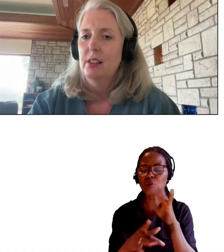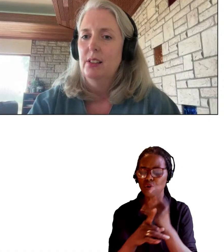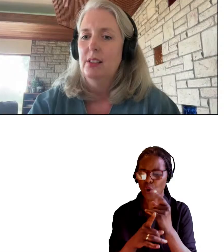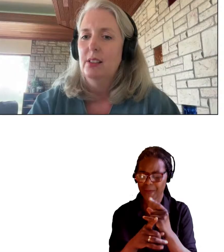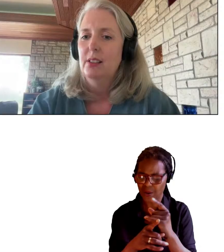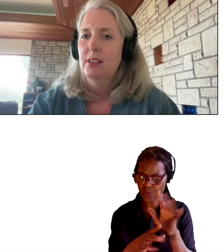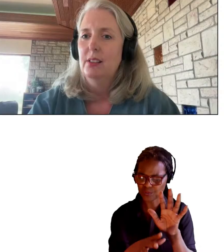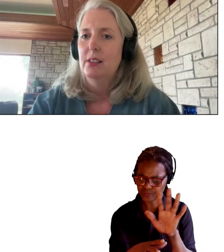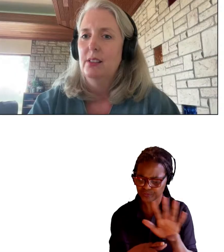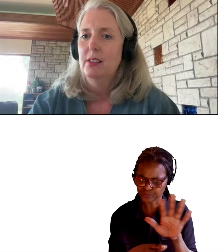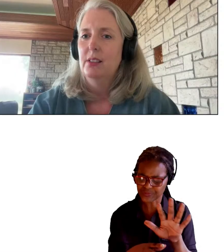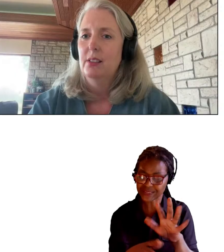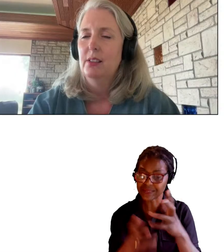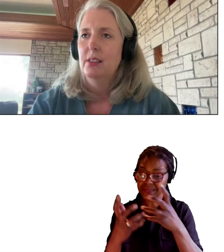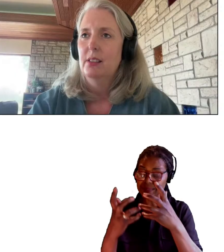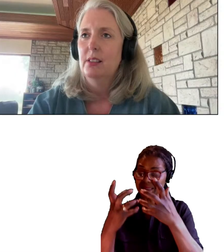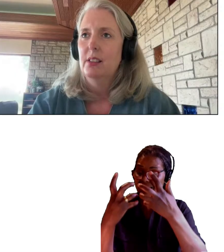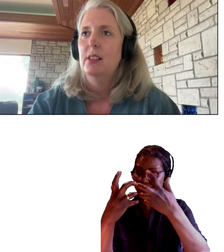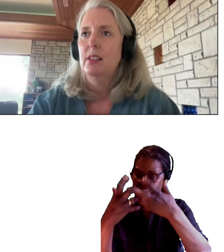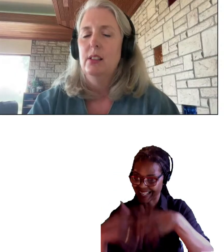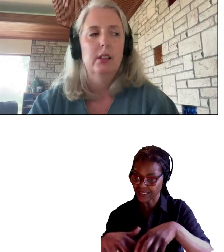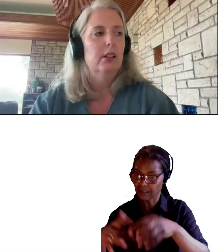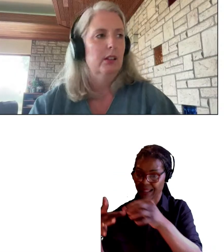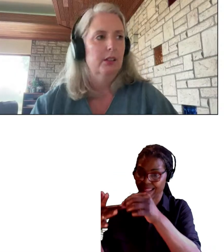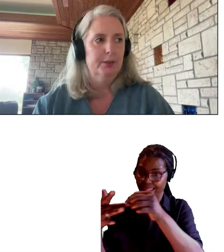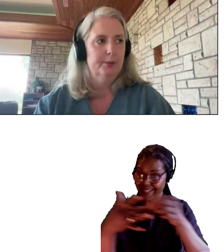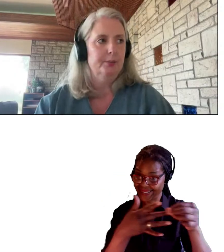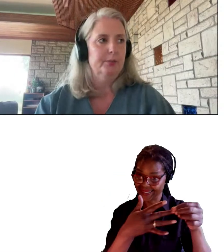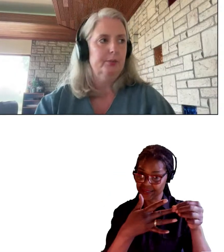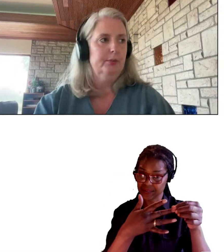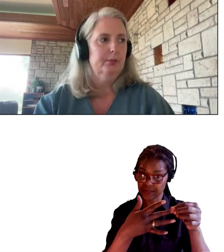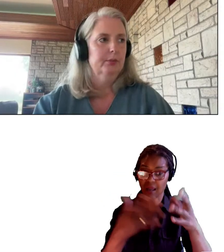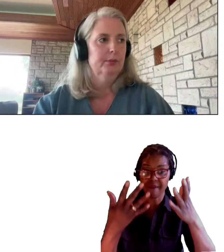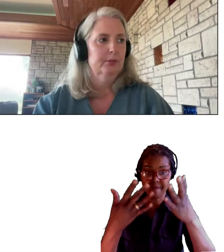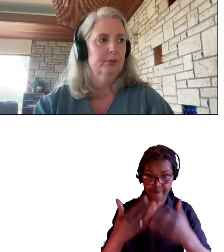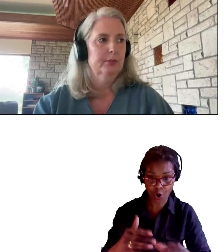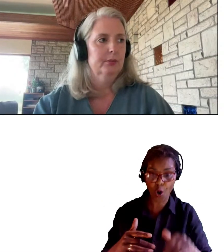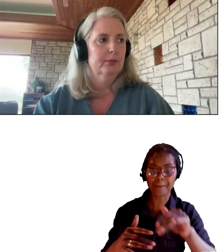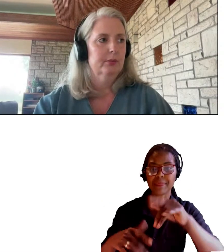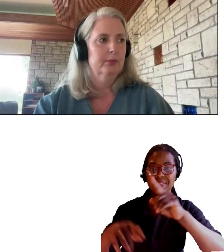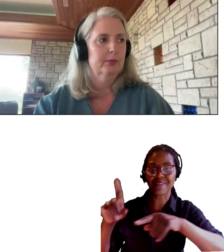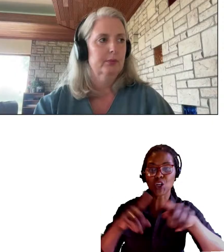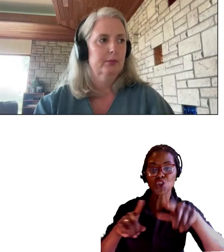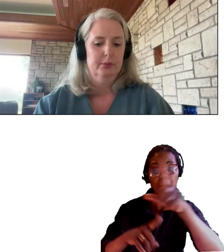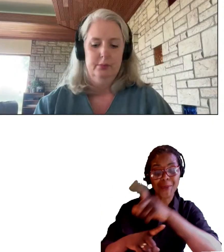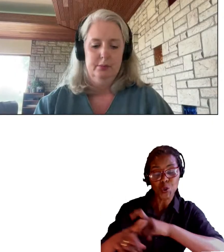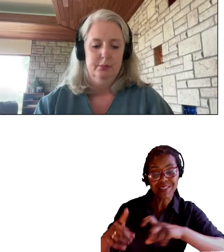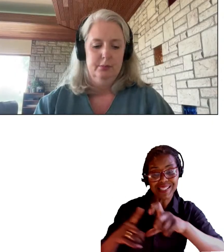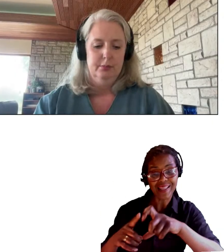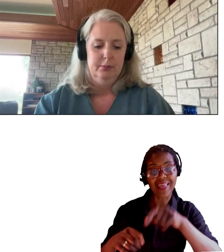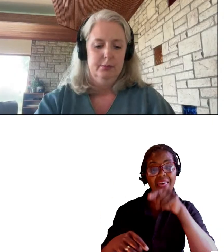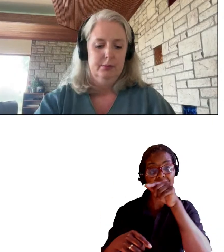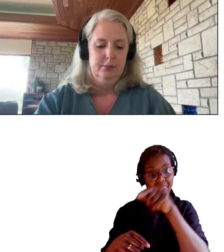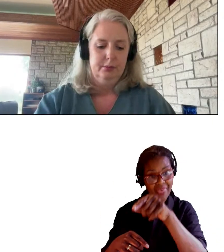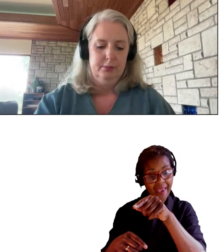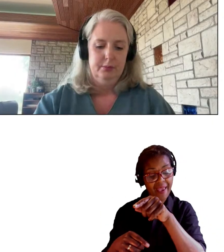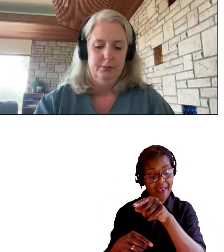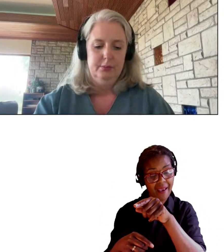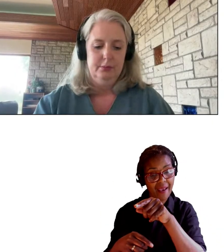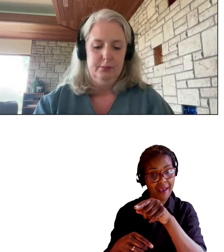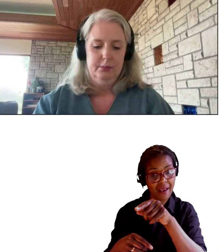the technical leads being from those community actually counted as something that you were counting oh yeah, this